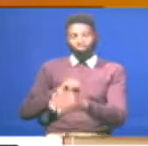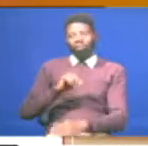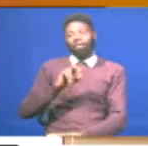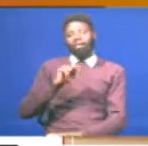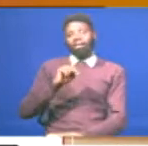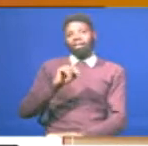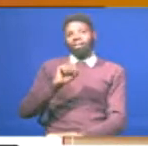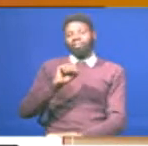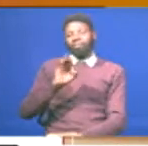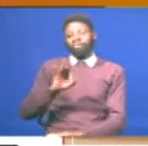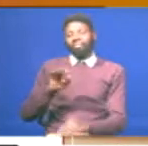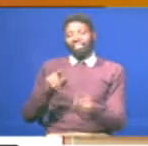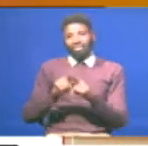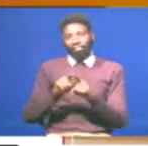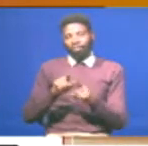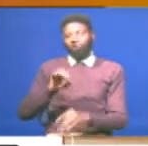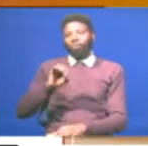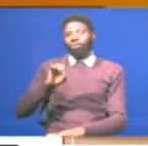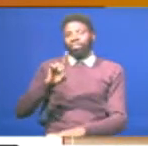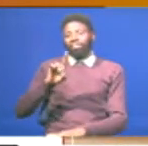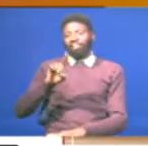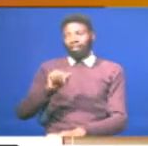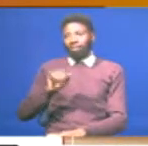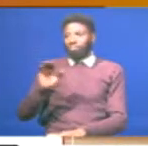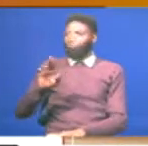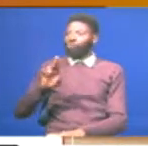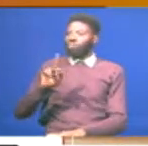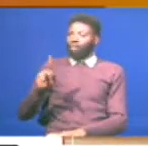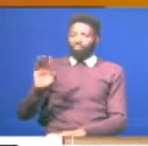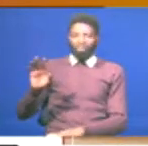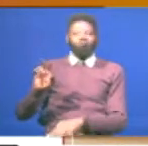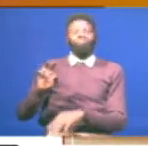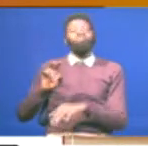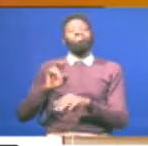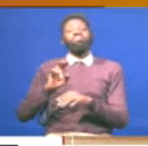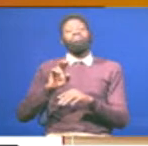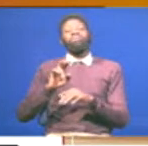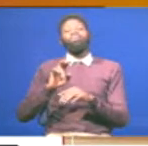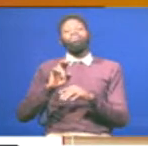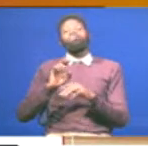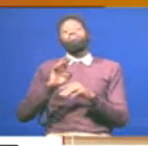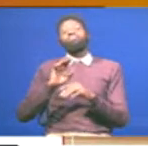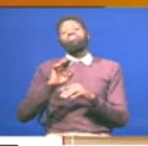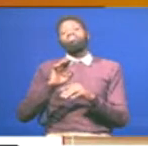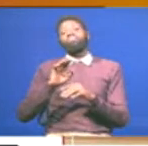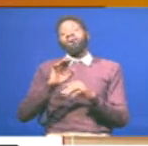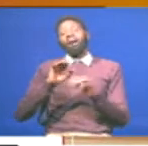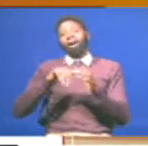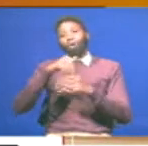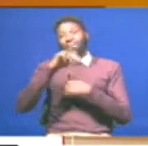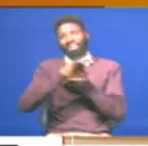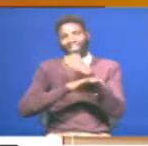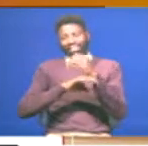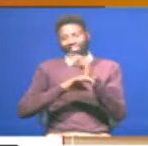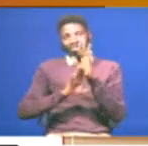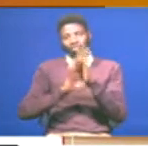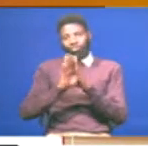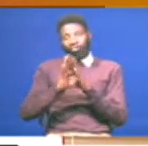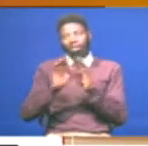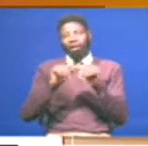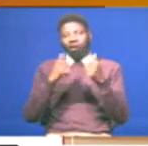and again the ODA, UK Overseas Development Agency, they were able to support us, and we got